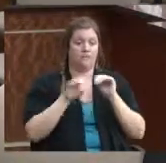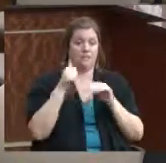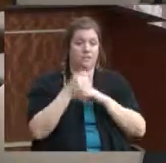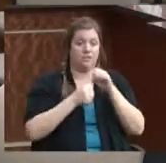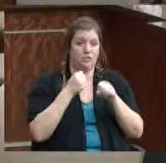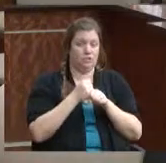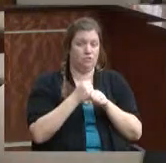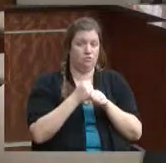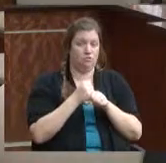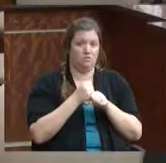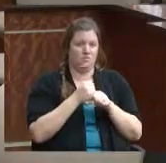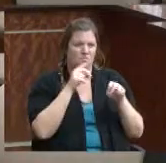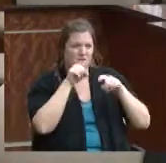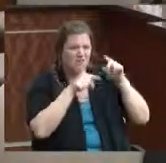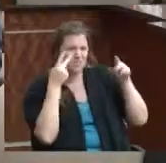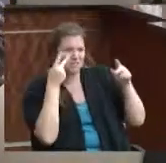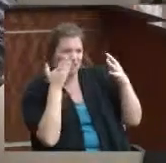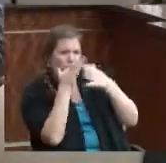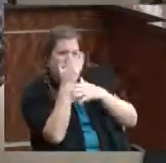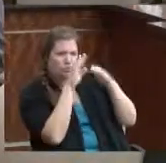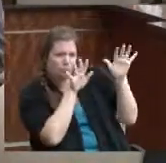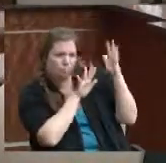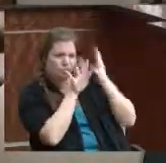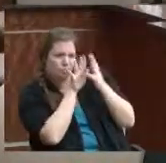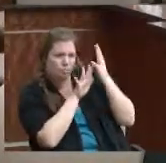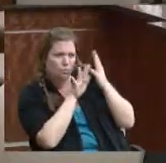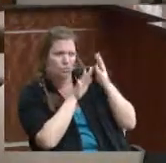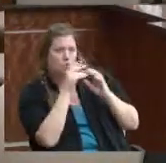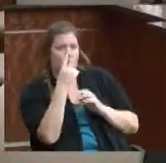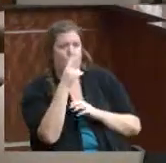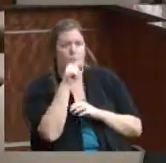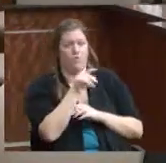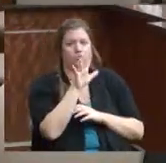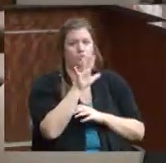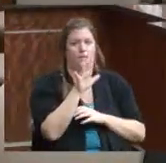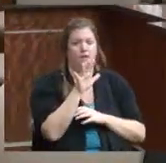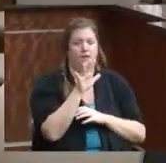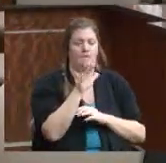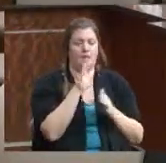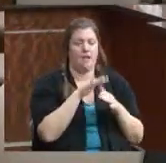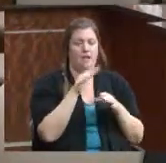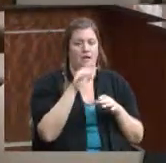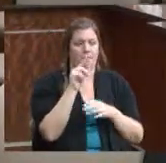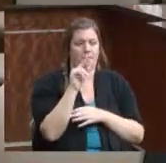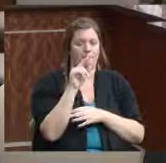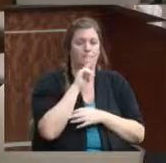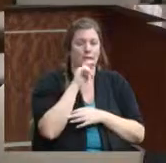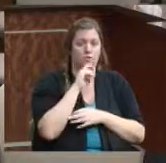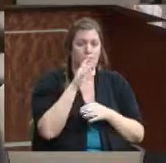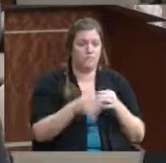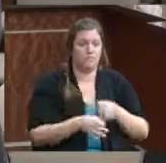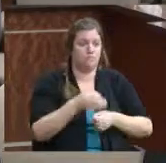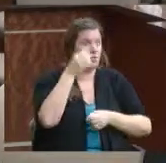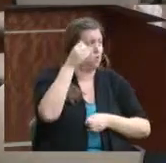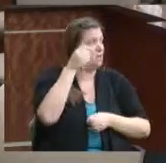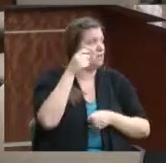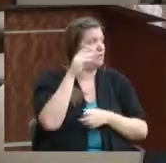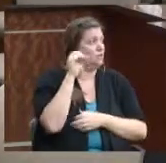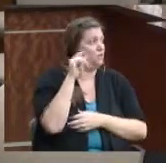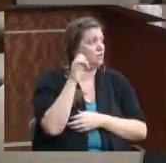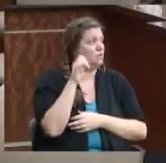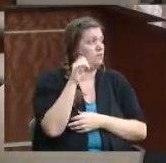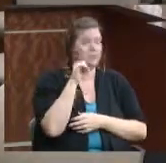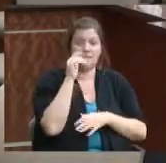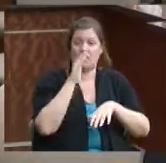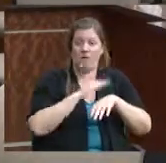would be severely compromised by 1.25 acres of metal and pole. And what saddens me the most is the golf course did not